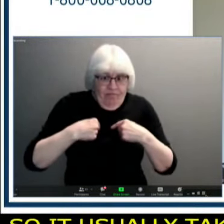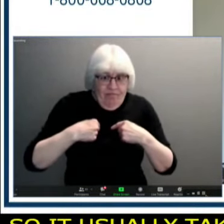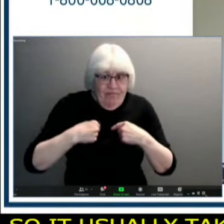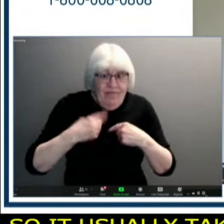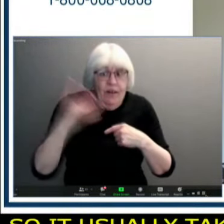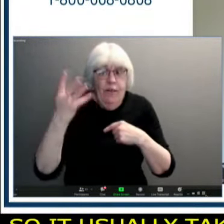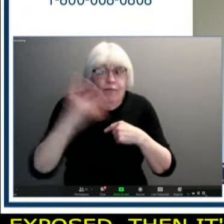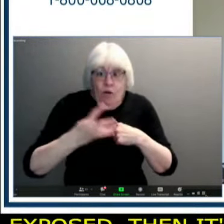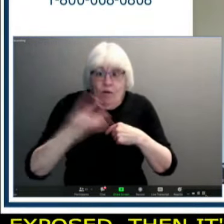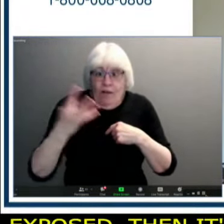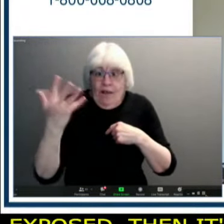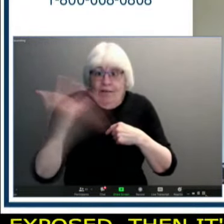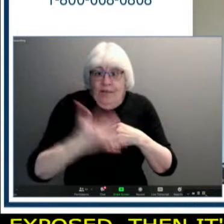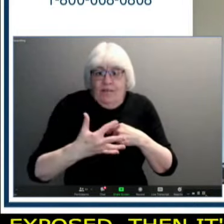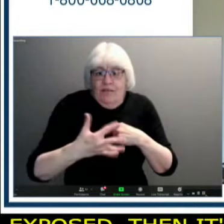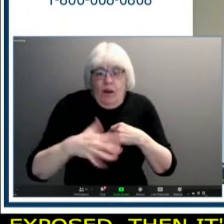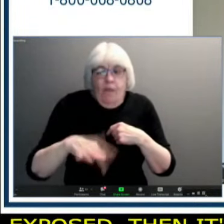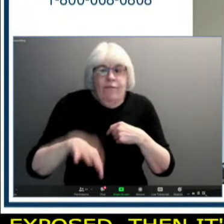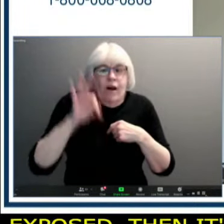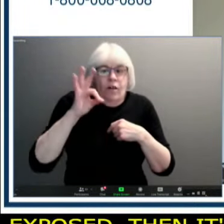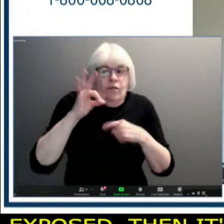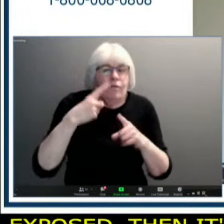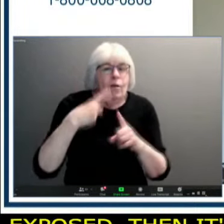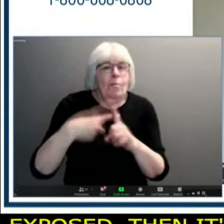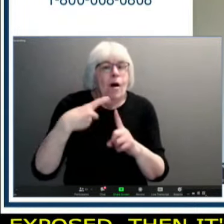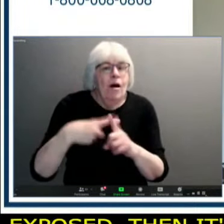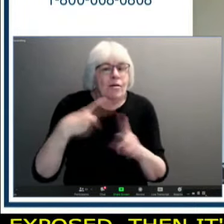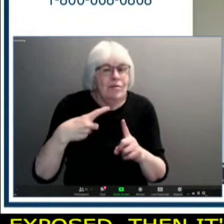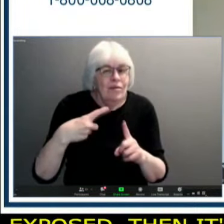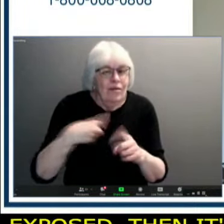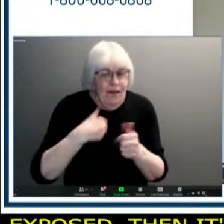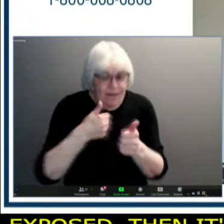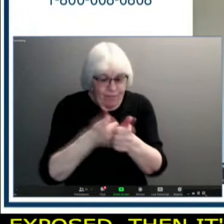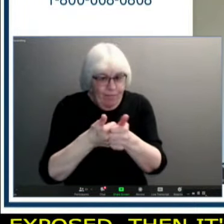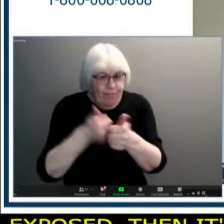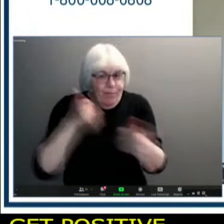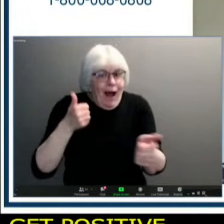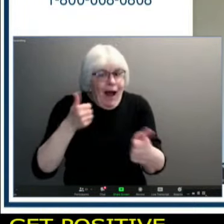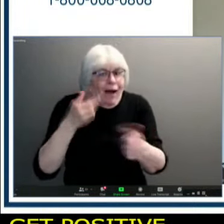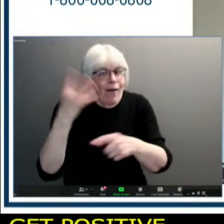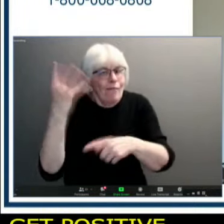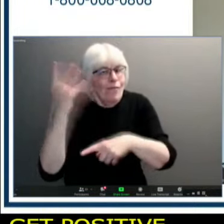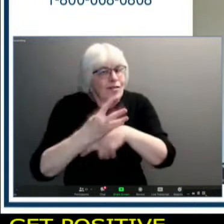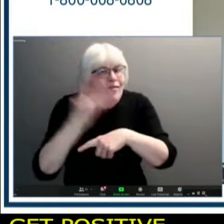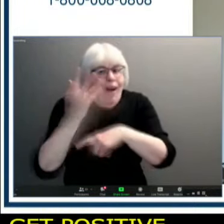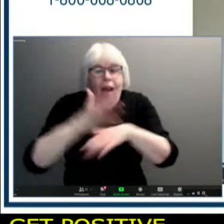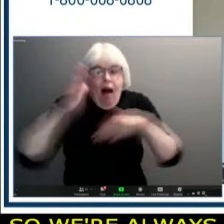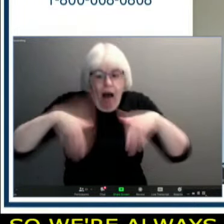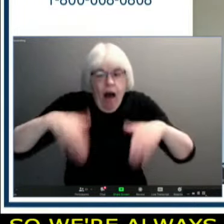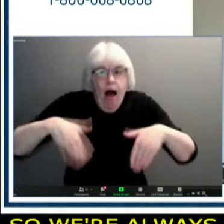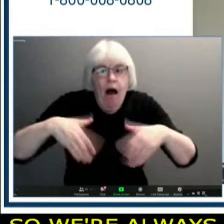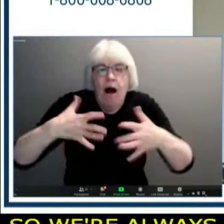always 4 to 5 days behind at least to see the impact of our measures. So I think we are starting to see the benefit